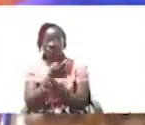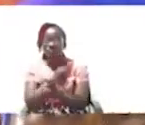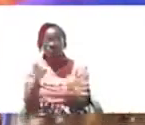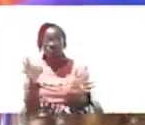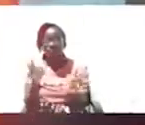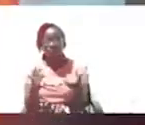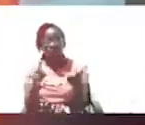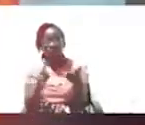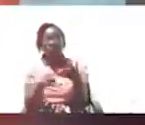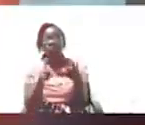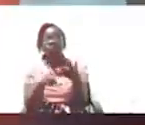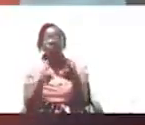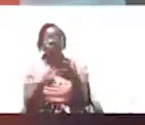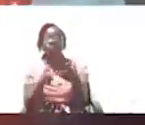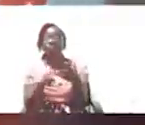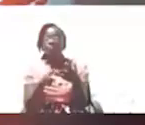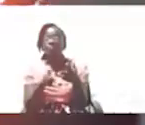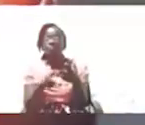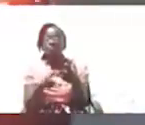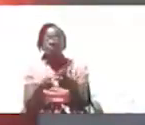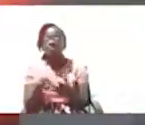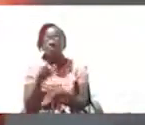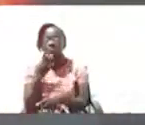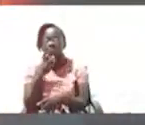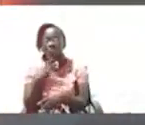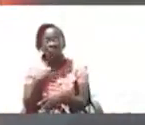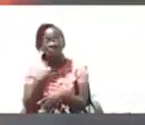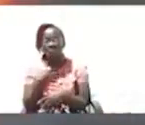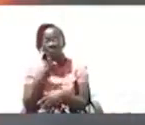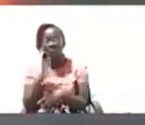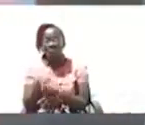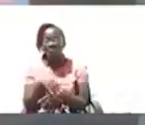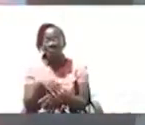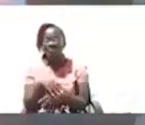The third one is so pathetic.